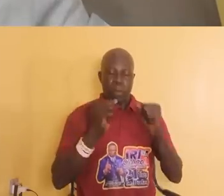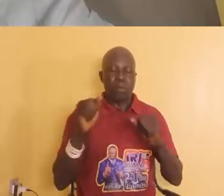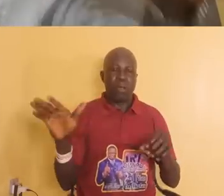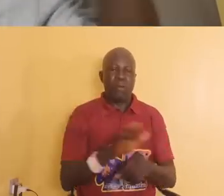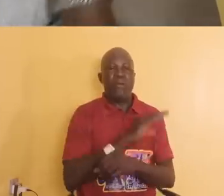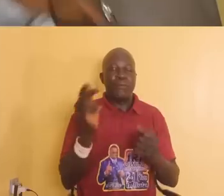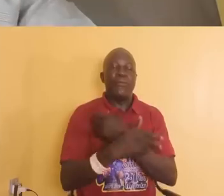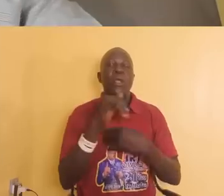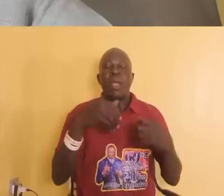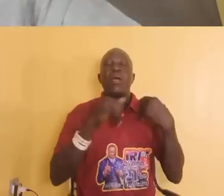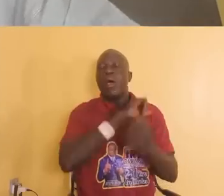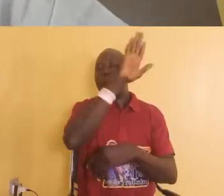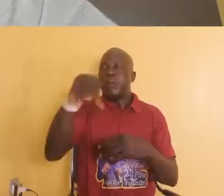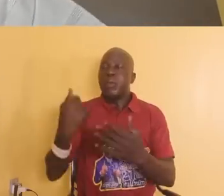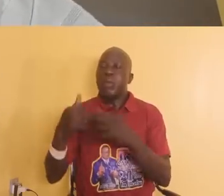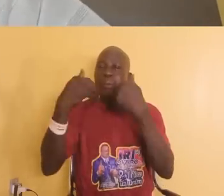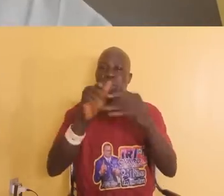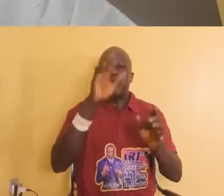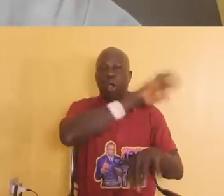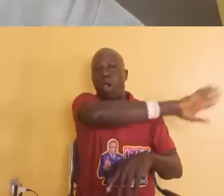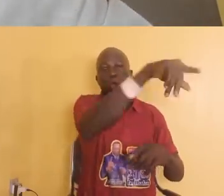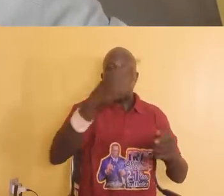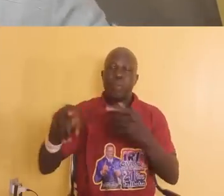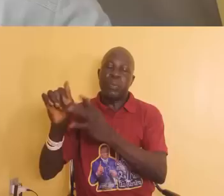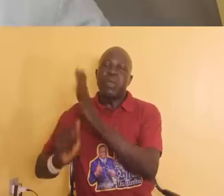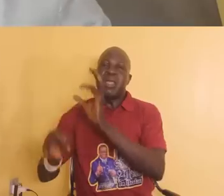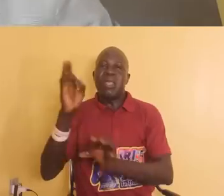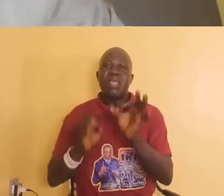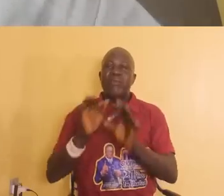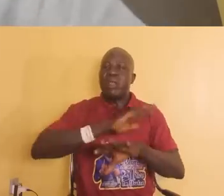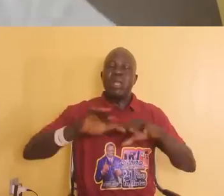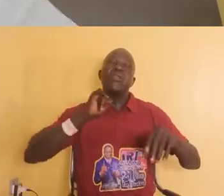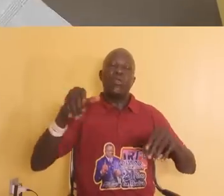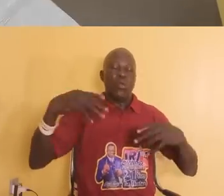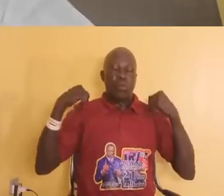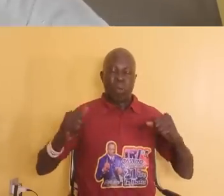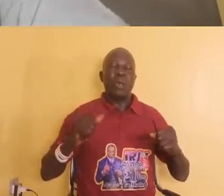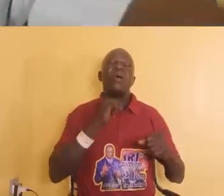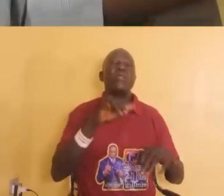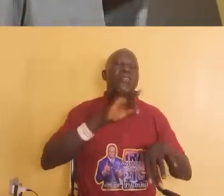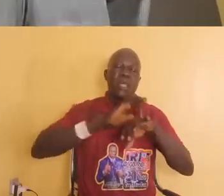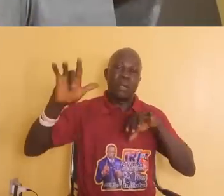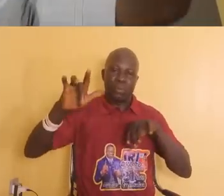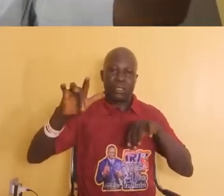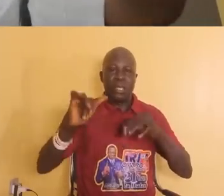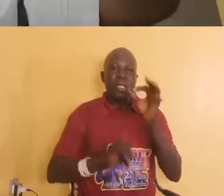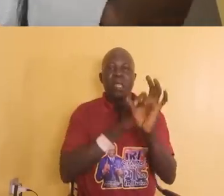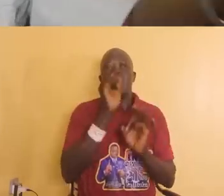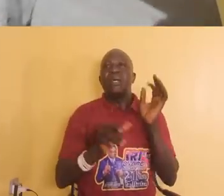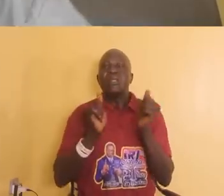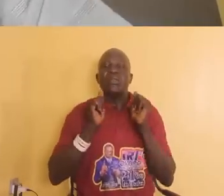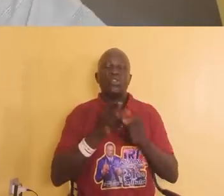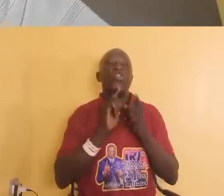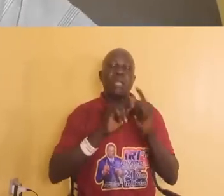These 30 days will be powerful. Release power to a lot of people. Give no power, you want to say. I'm talking about the power of the